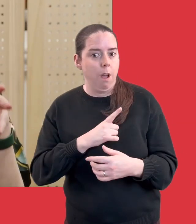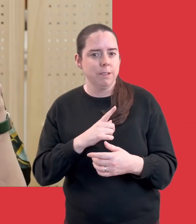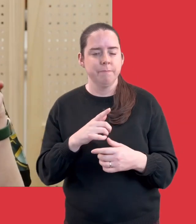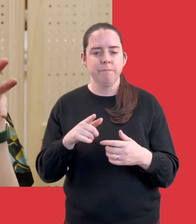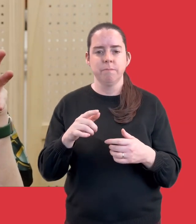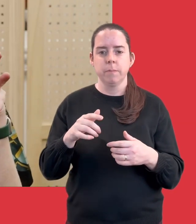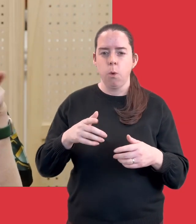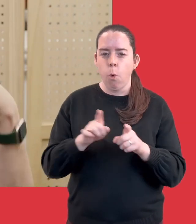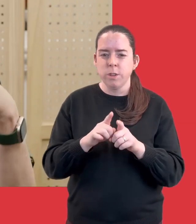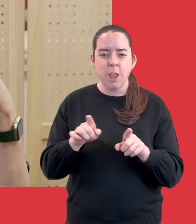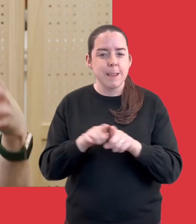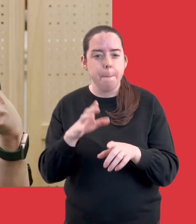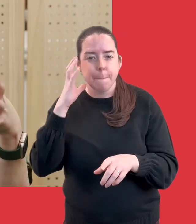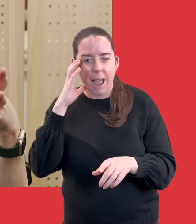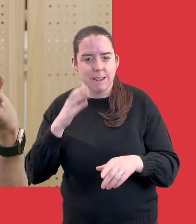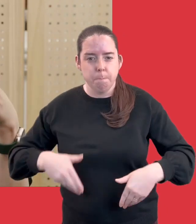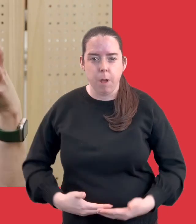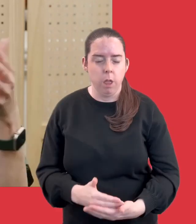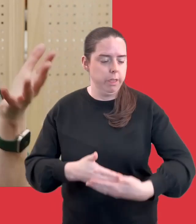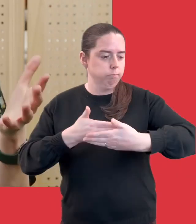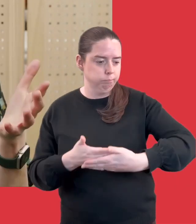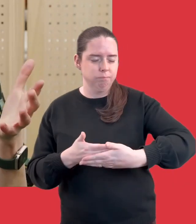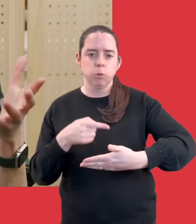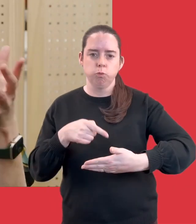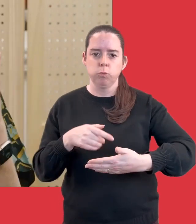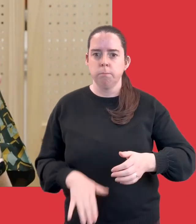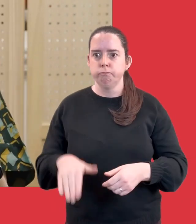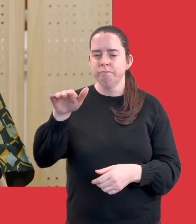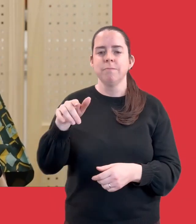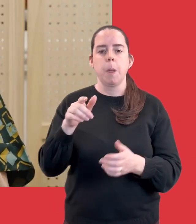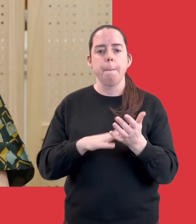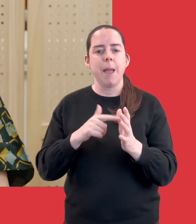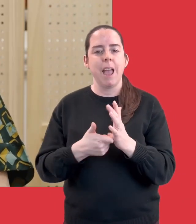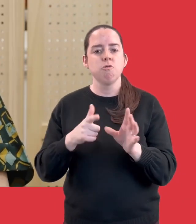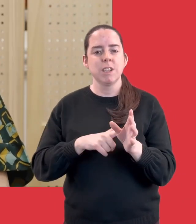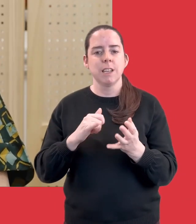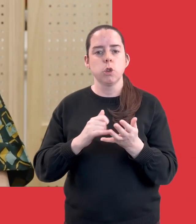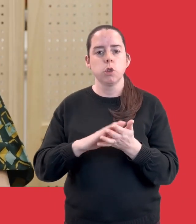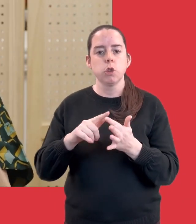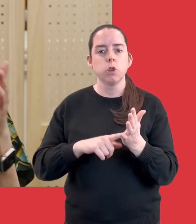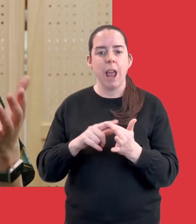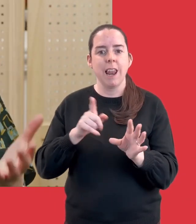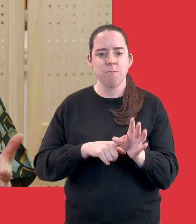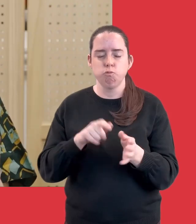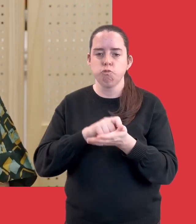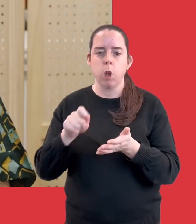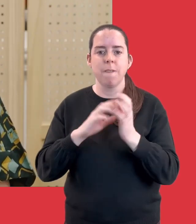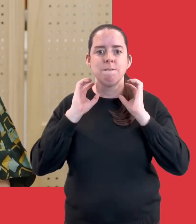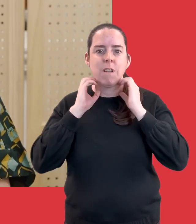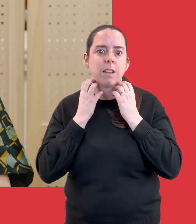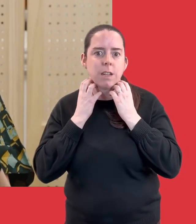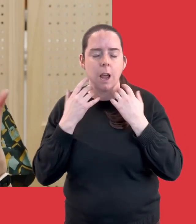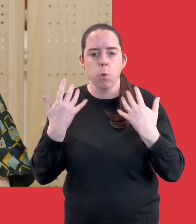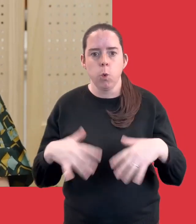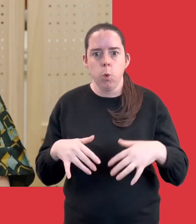the bed in which she gives birth to another incredible writer, Mary Shelley, who is the woman who wrote Frankenstein